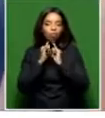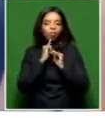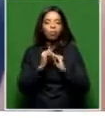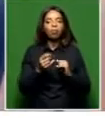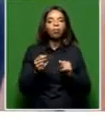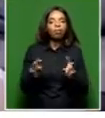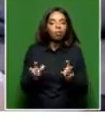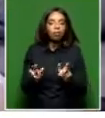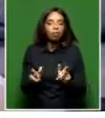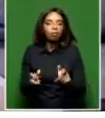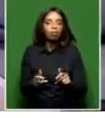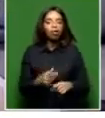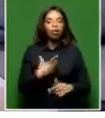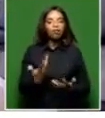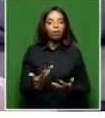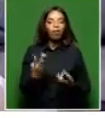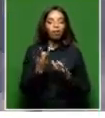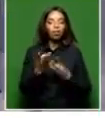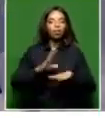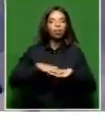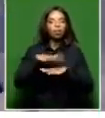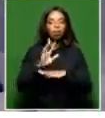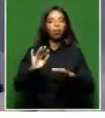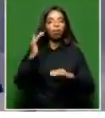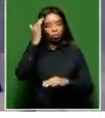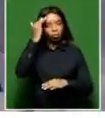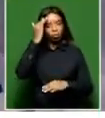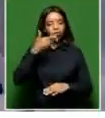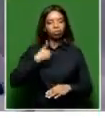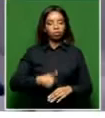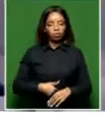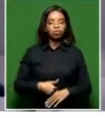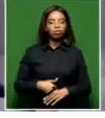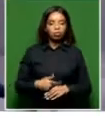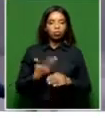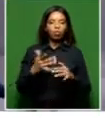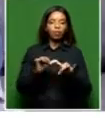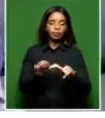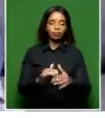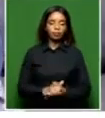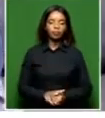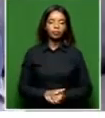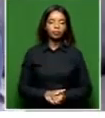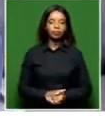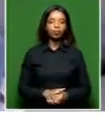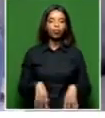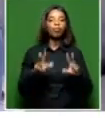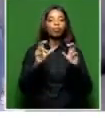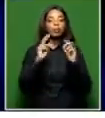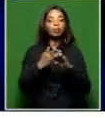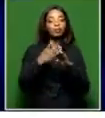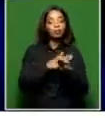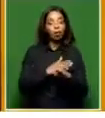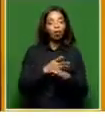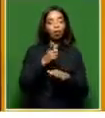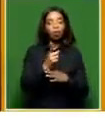can gain more traction, building into this winter and going forward. Okay, just before I let you go, how